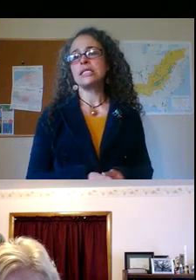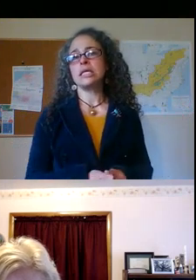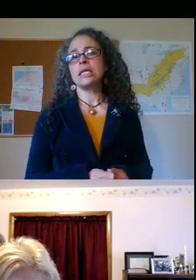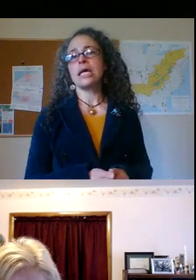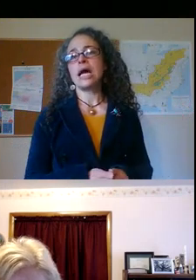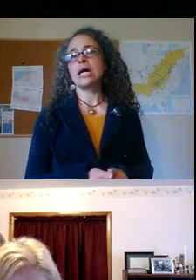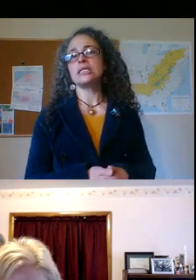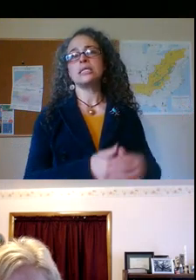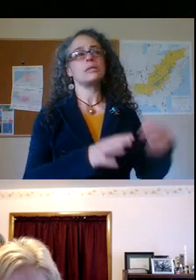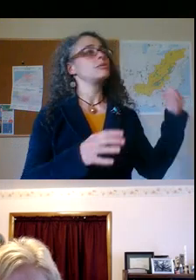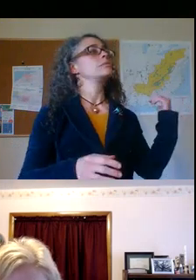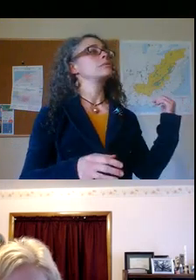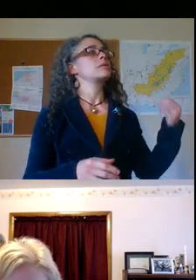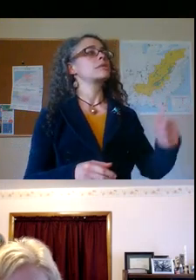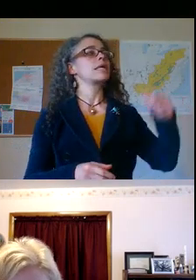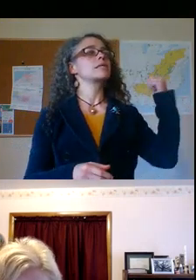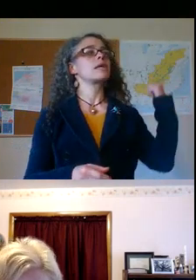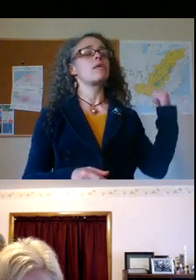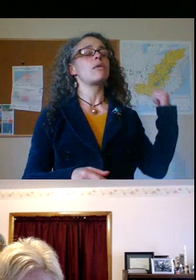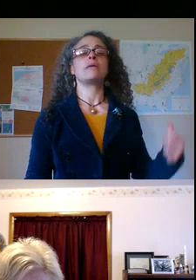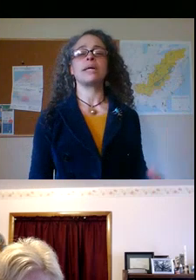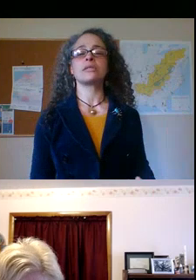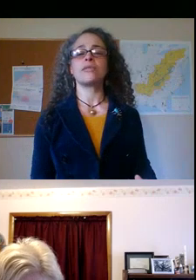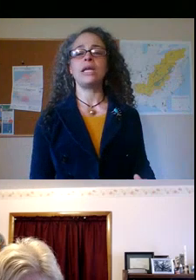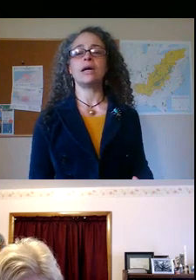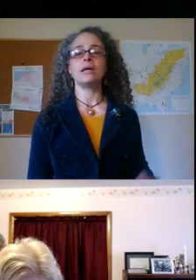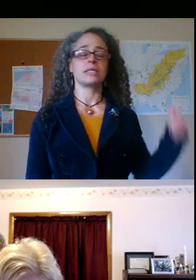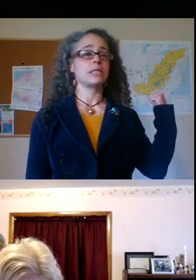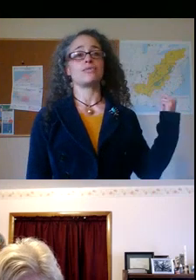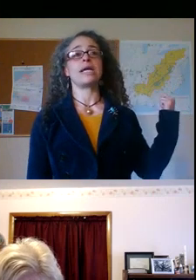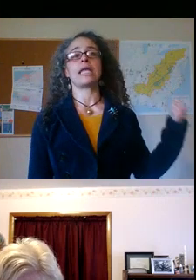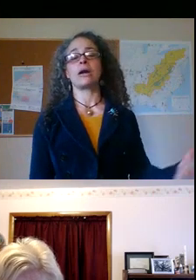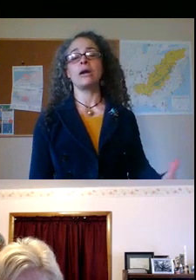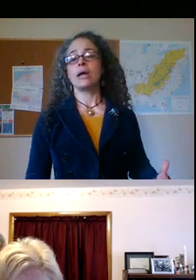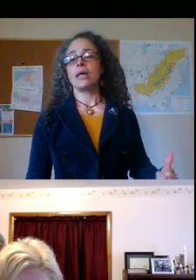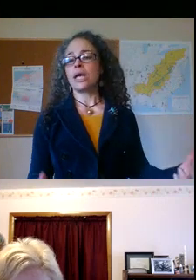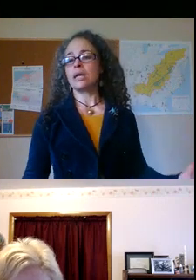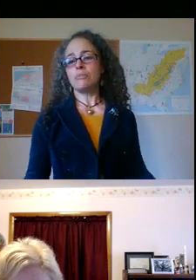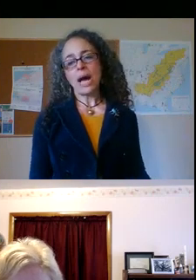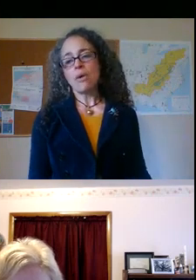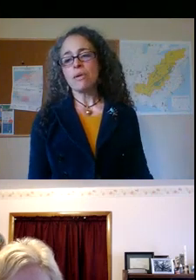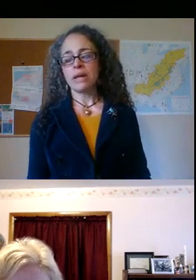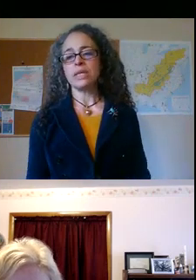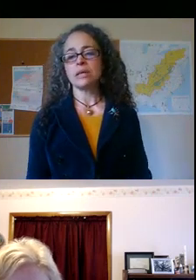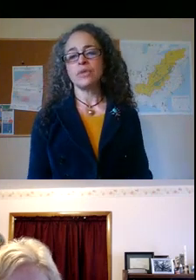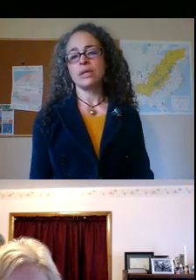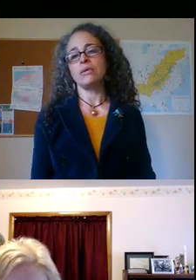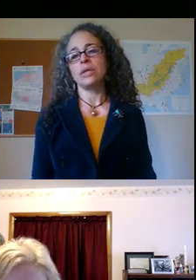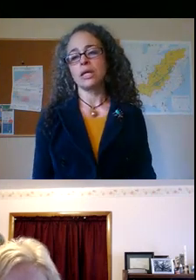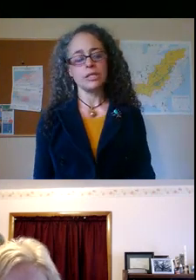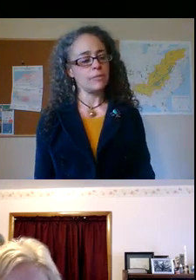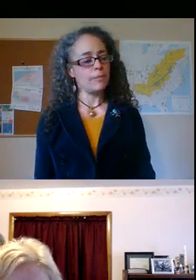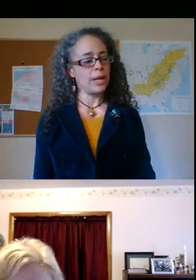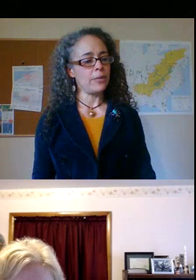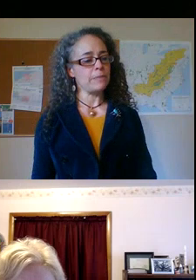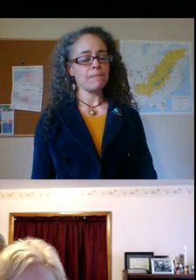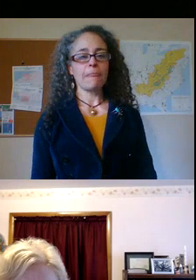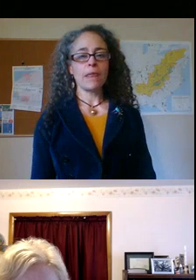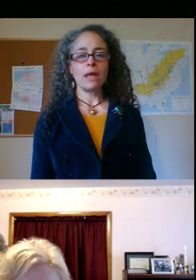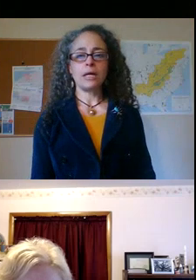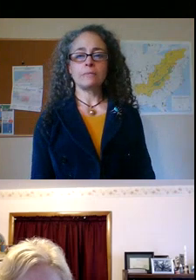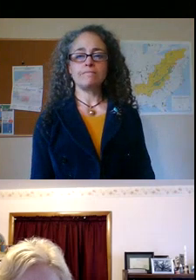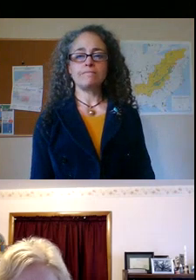an entity that has, things going on in Pennsylvania, because it's right there, then power might be something that you would look into. But